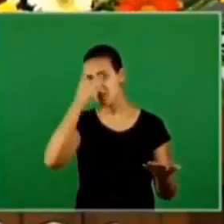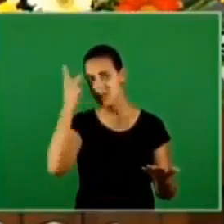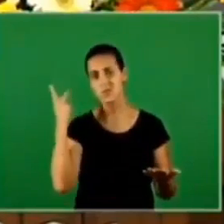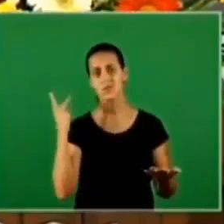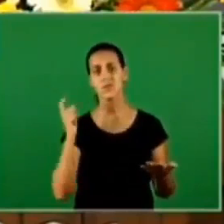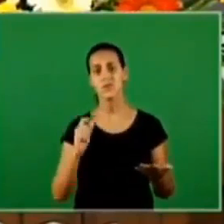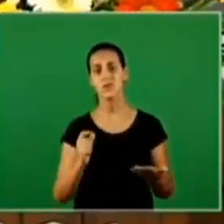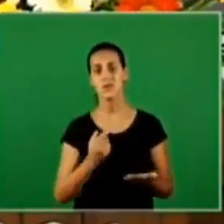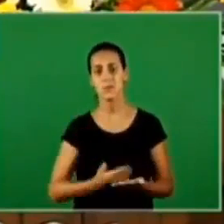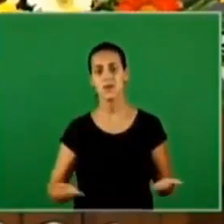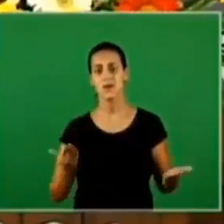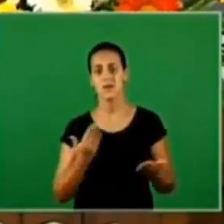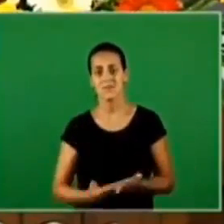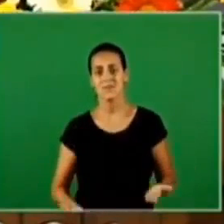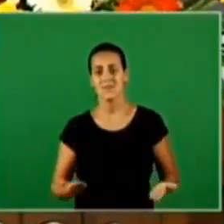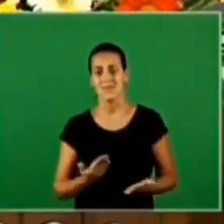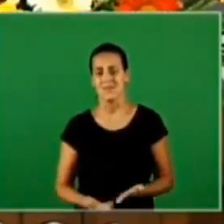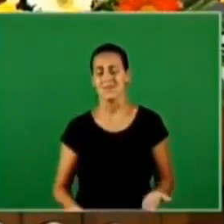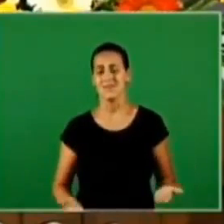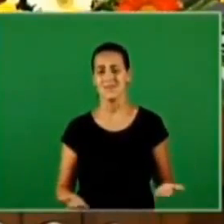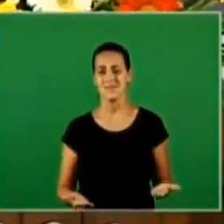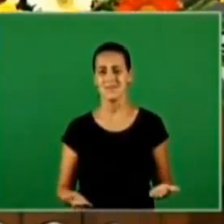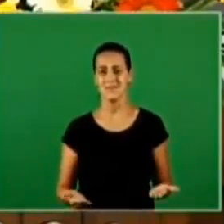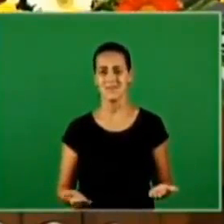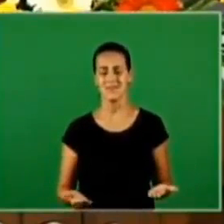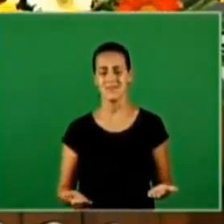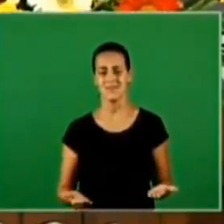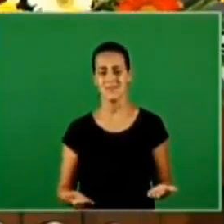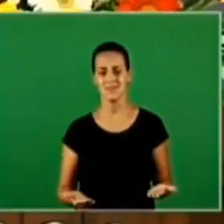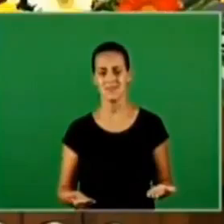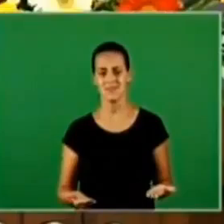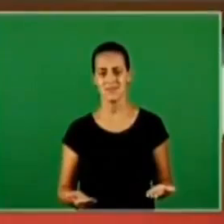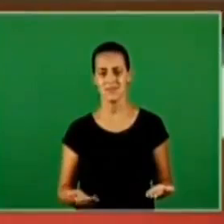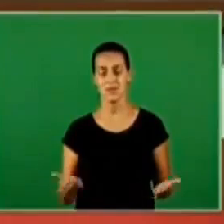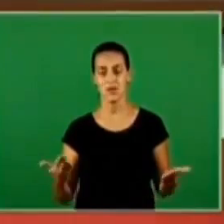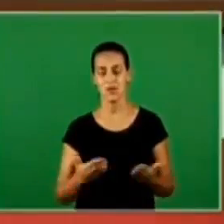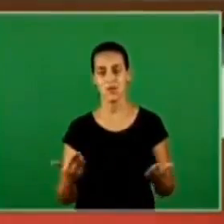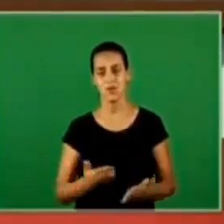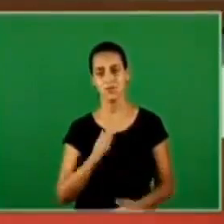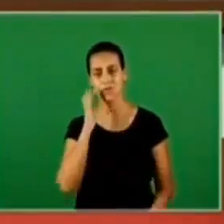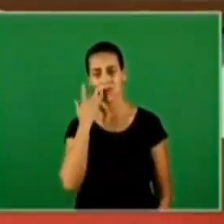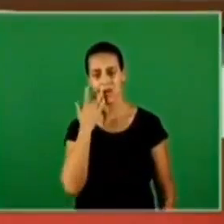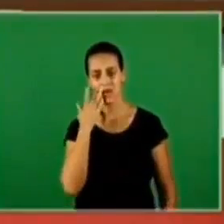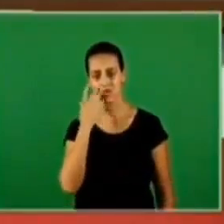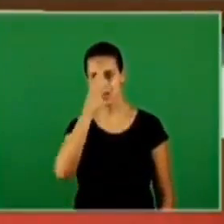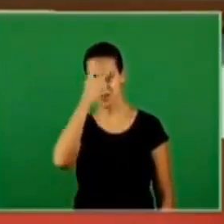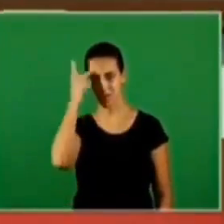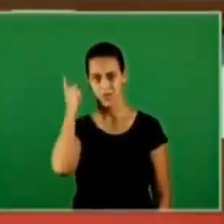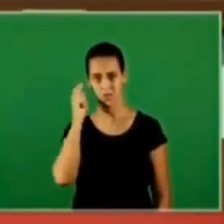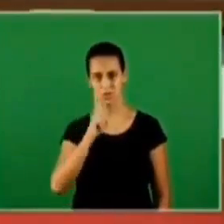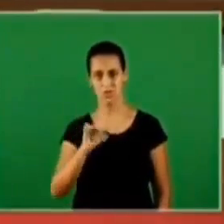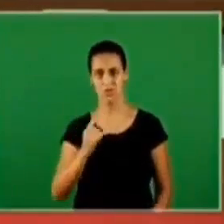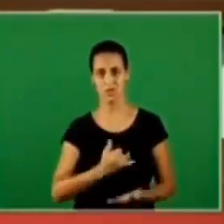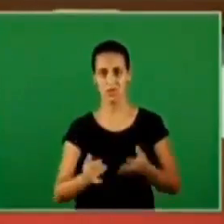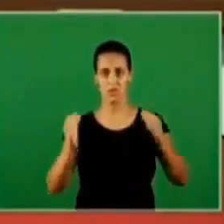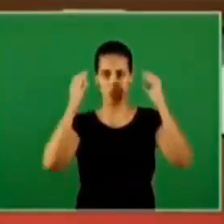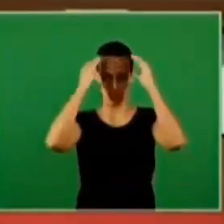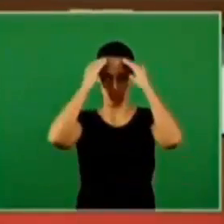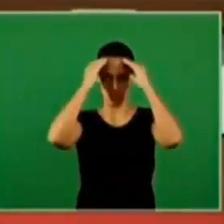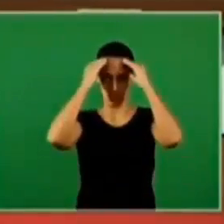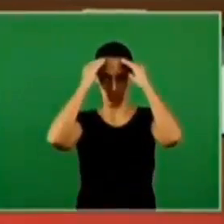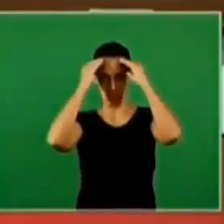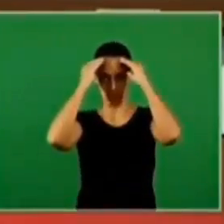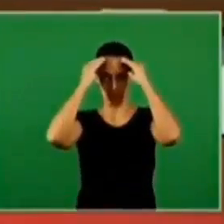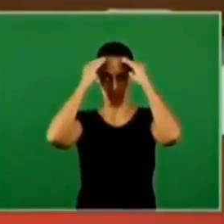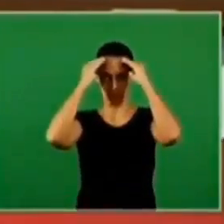But how about those that are dying? Everybody dies. They will pass. So it's possible for an individual to place something